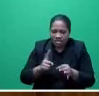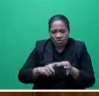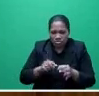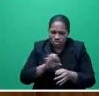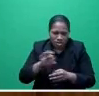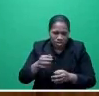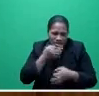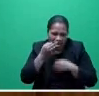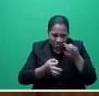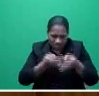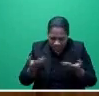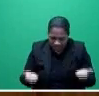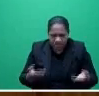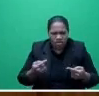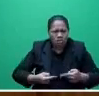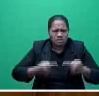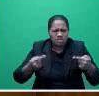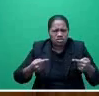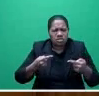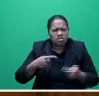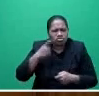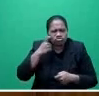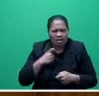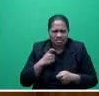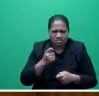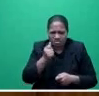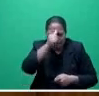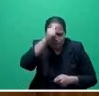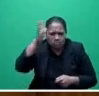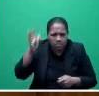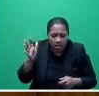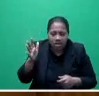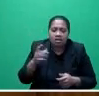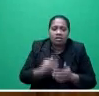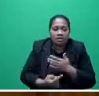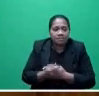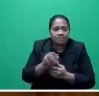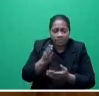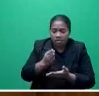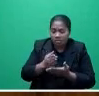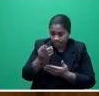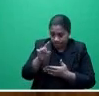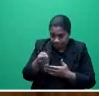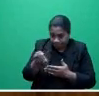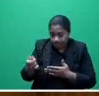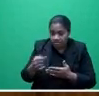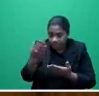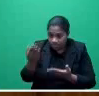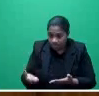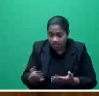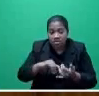Opposition, they try to actually act smart, but to Honorable Ratu Suliano Mati Tambua,